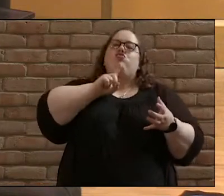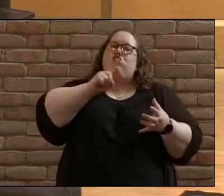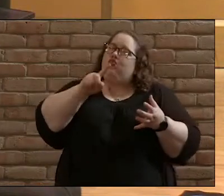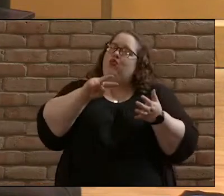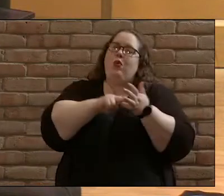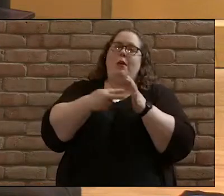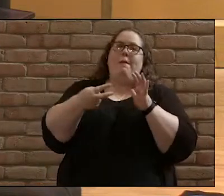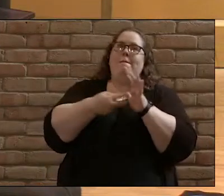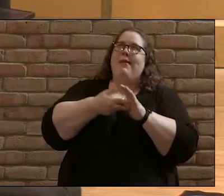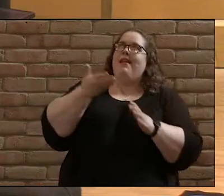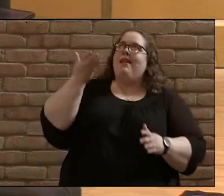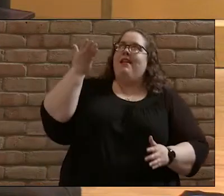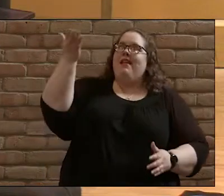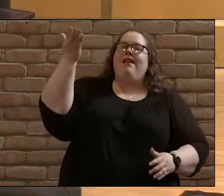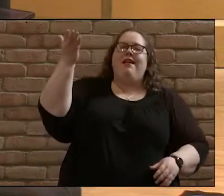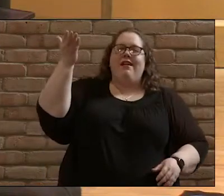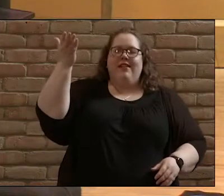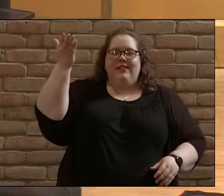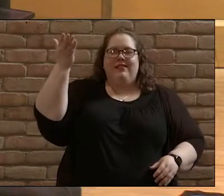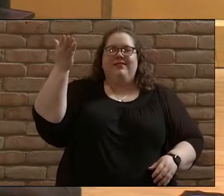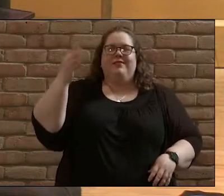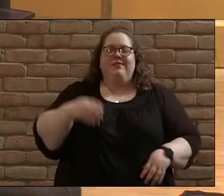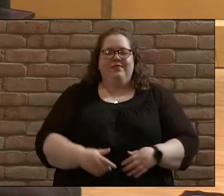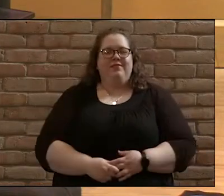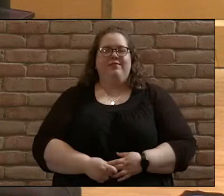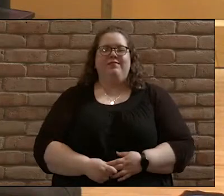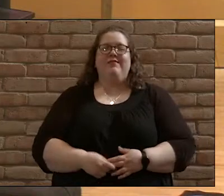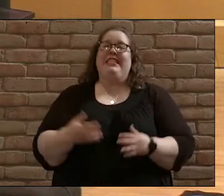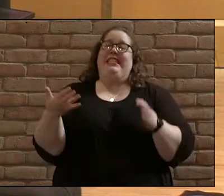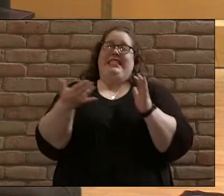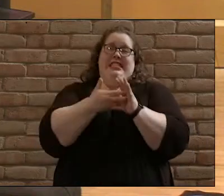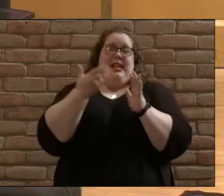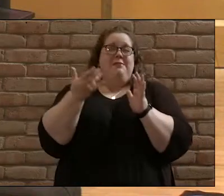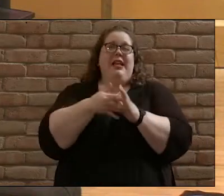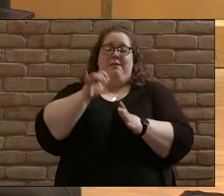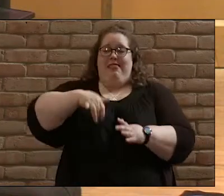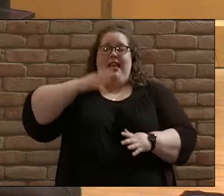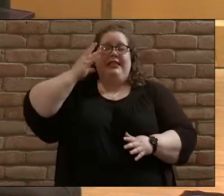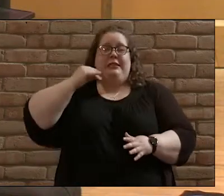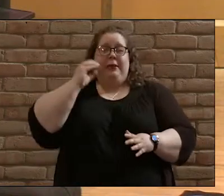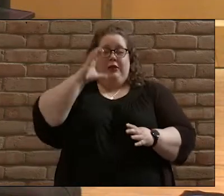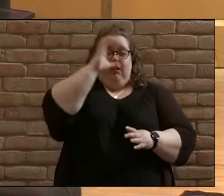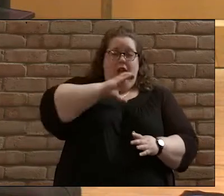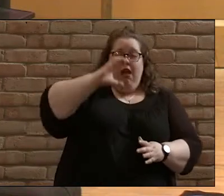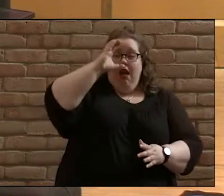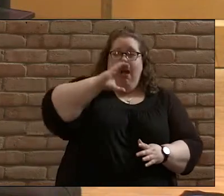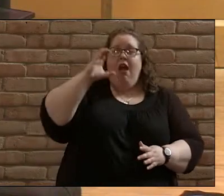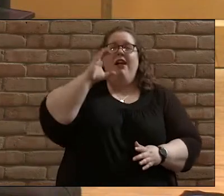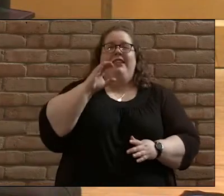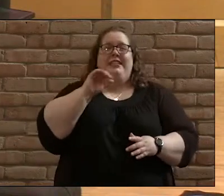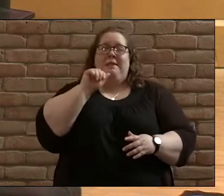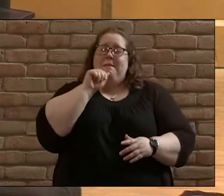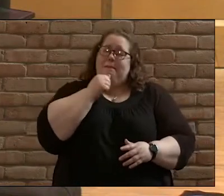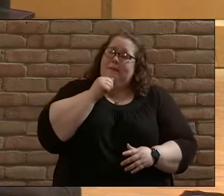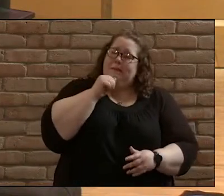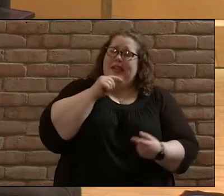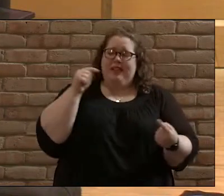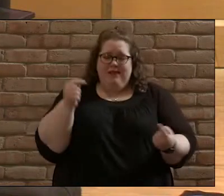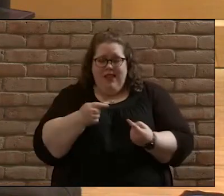we have in life. Sometimes it's a painful experience, a